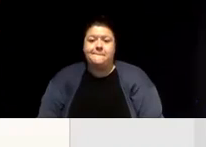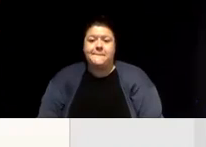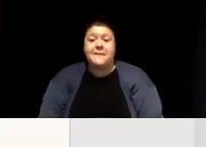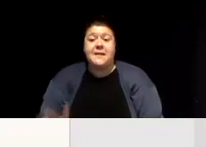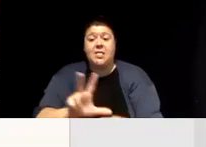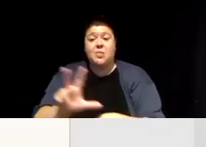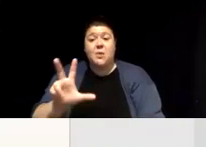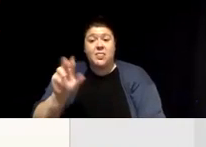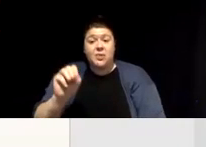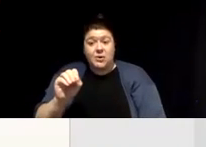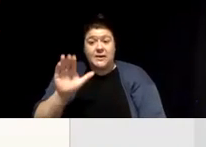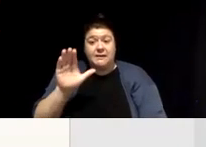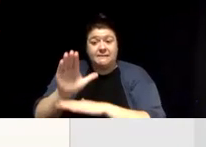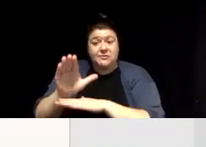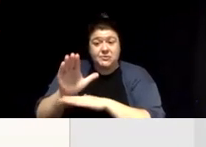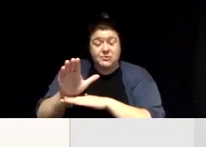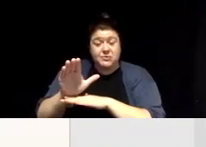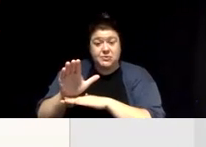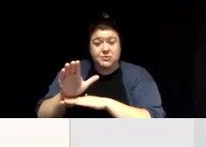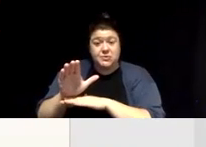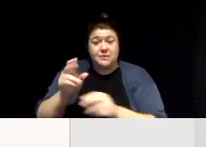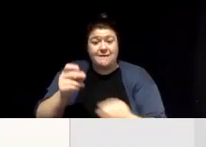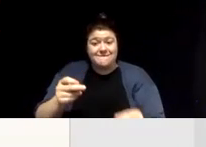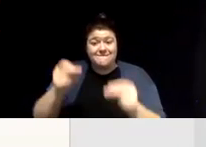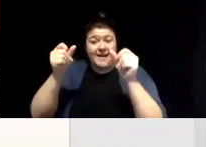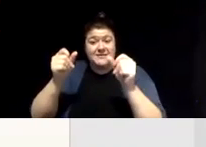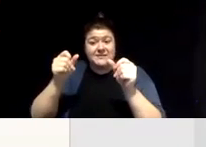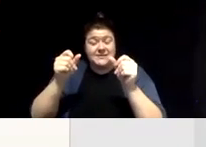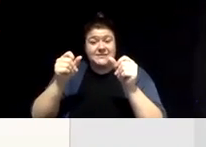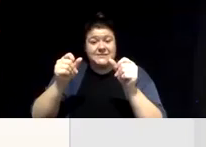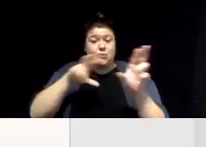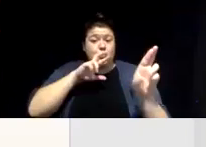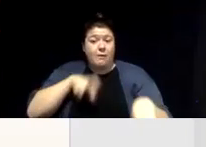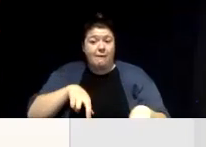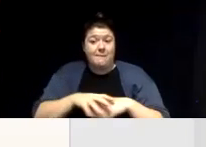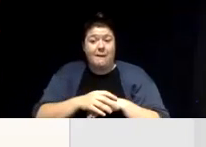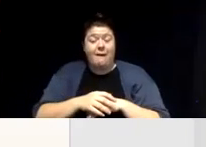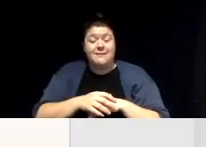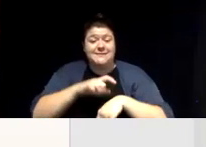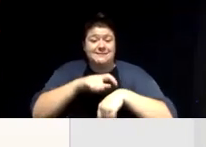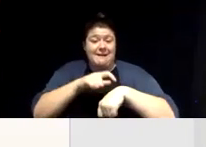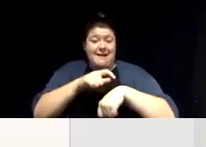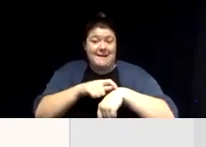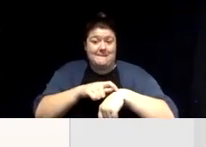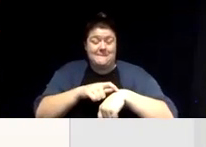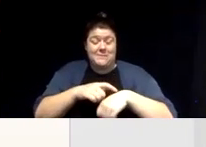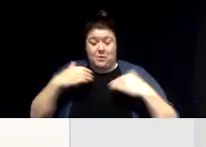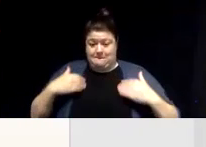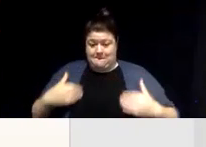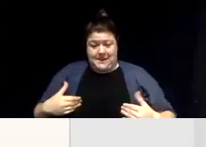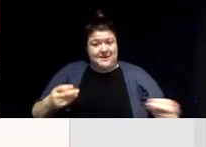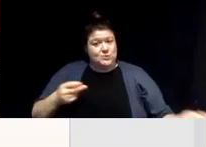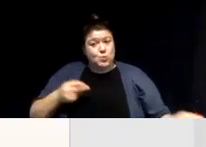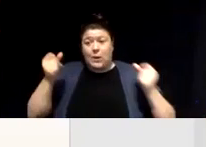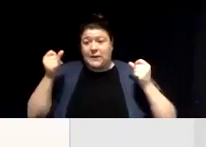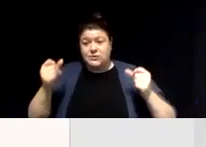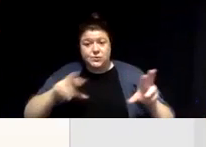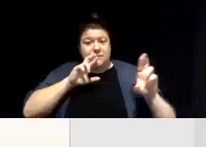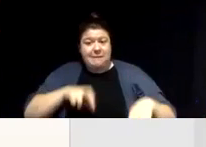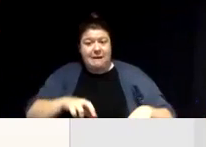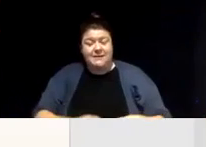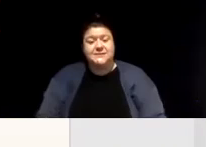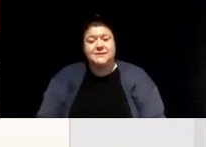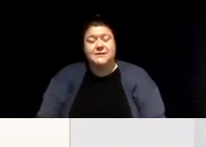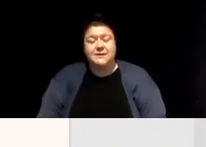3:30 in the afternoon is your fastest reaction time. This is when your body reacts the most quickly. Okay.